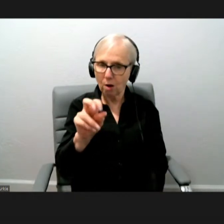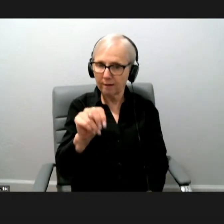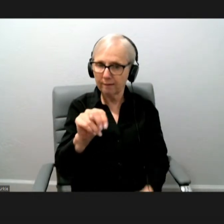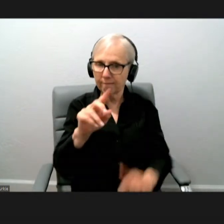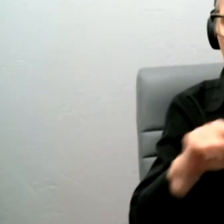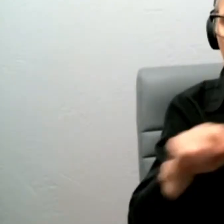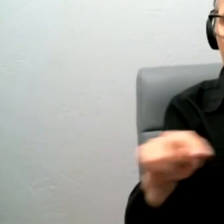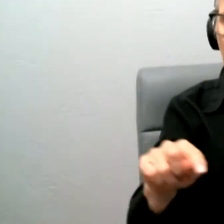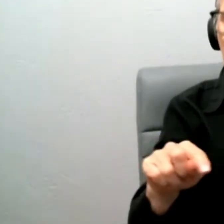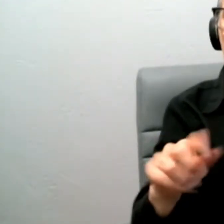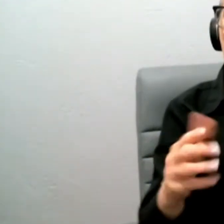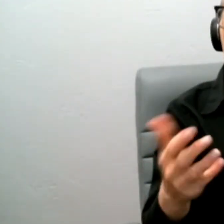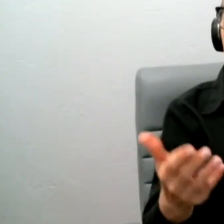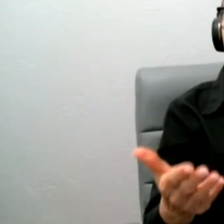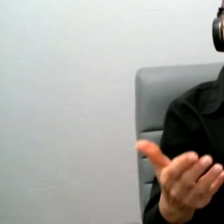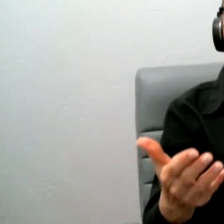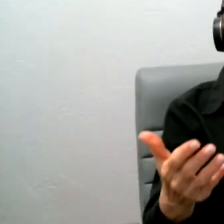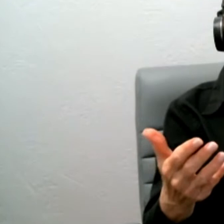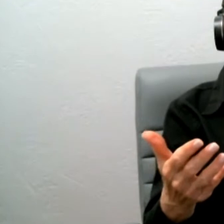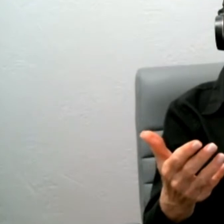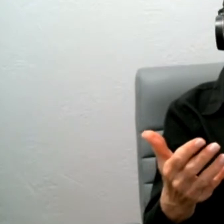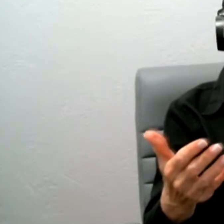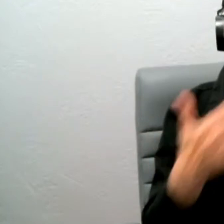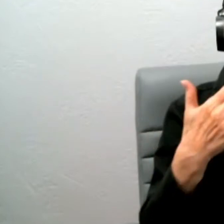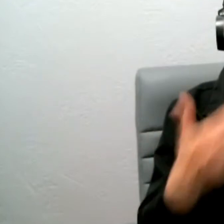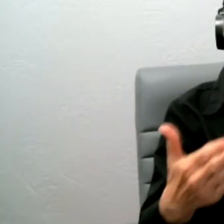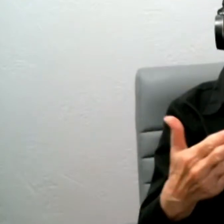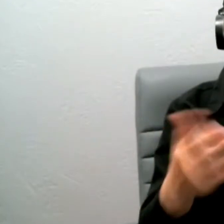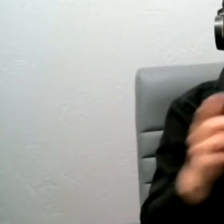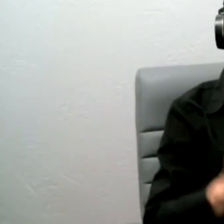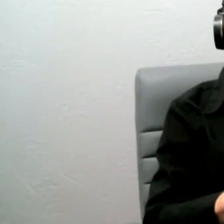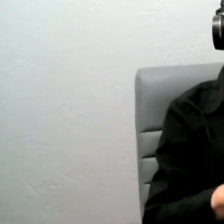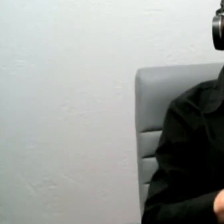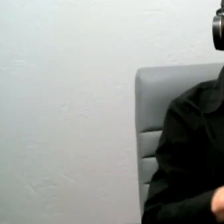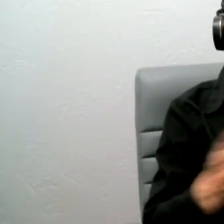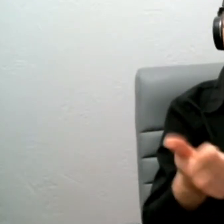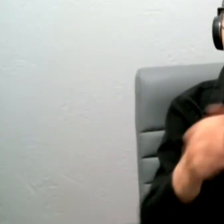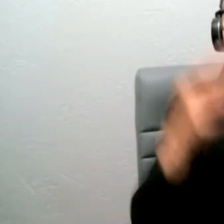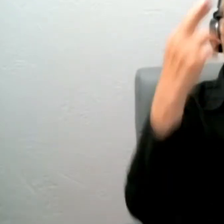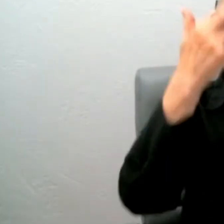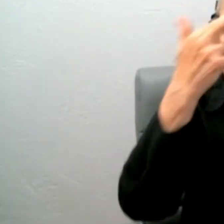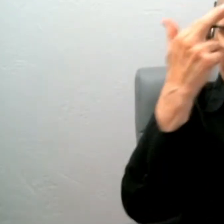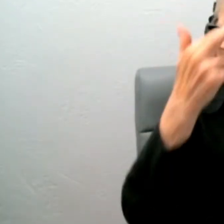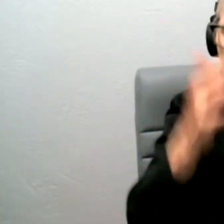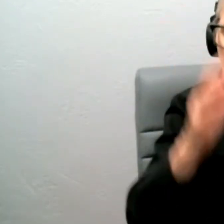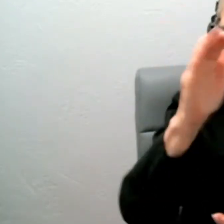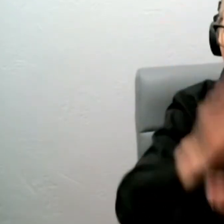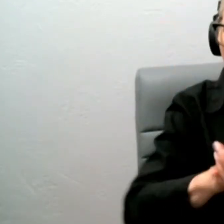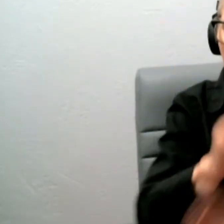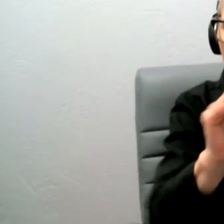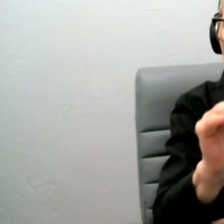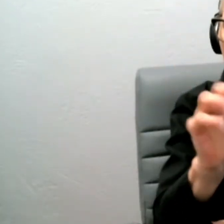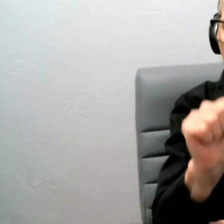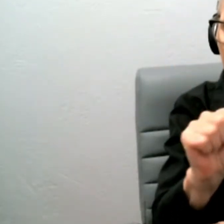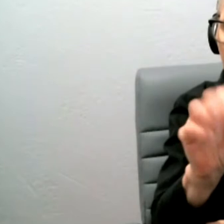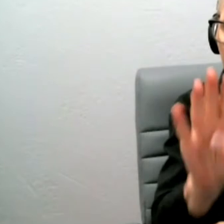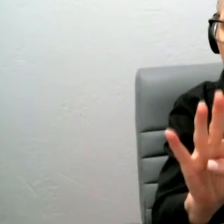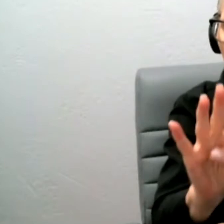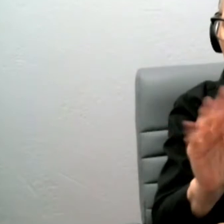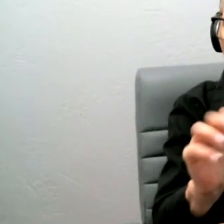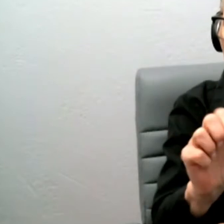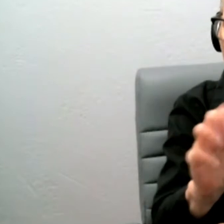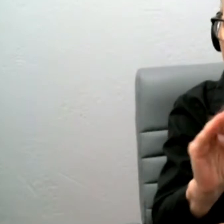All right, let's go to Seth. Thanks. Dr. Hurley, is there any reason to believe that BA4, BA5, or